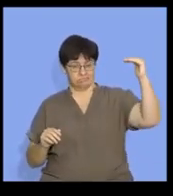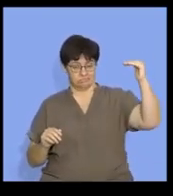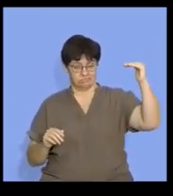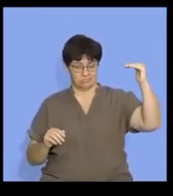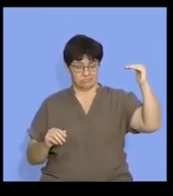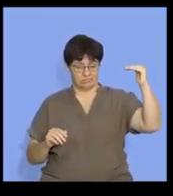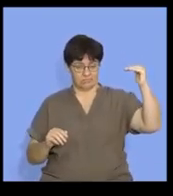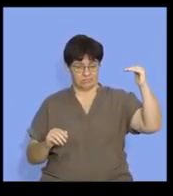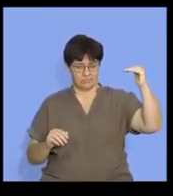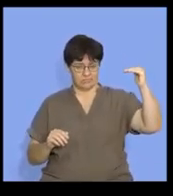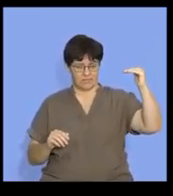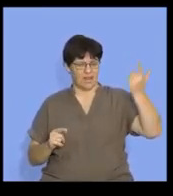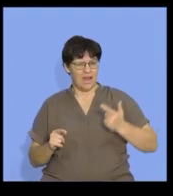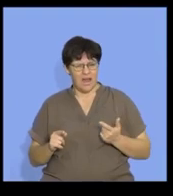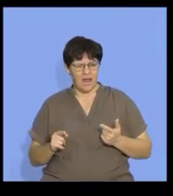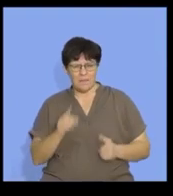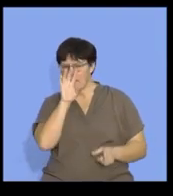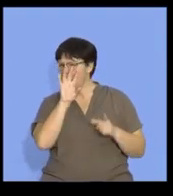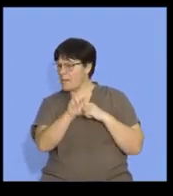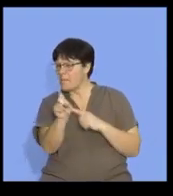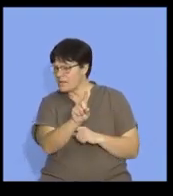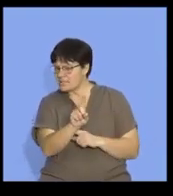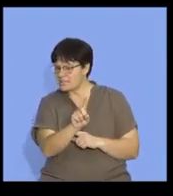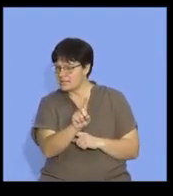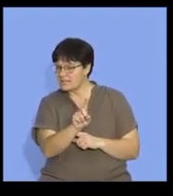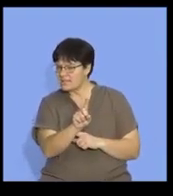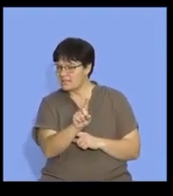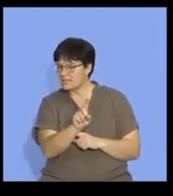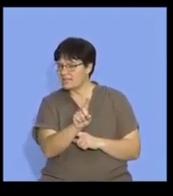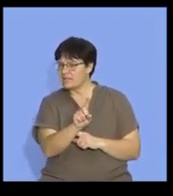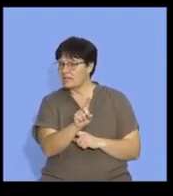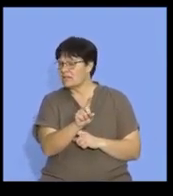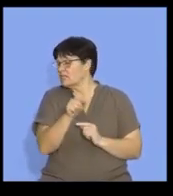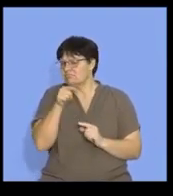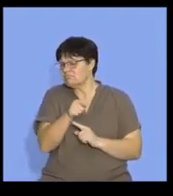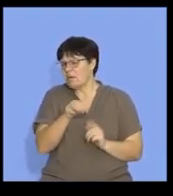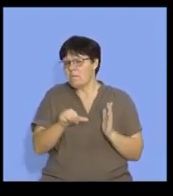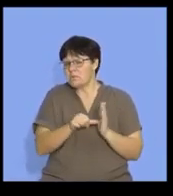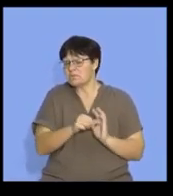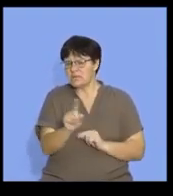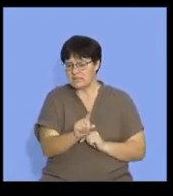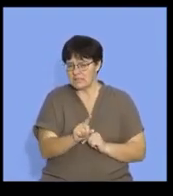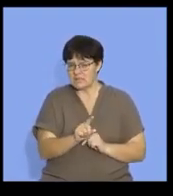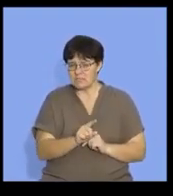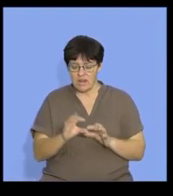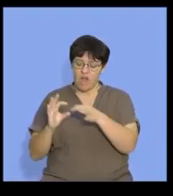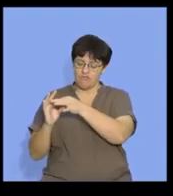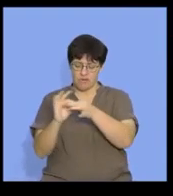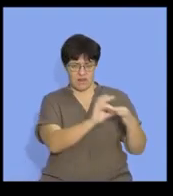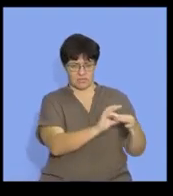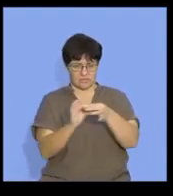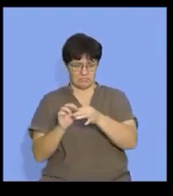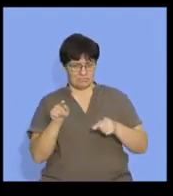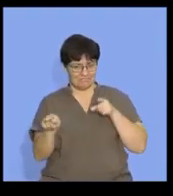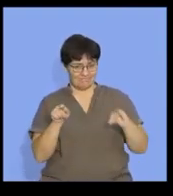what is our conclusion? What is it all about? Is there a relationship between vaccination and